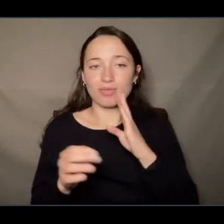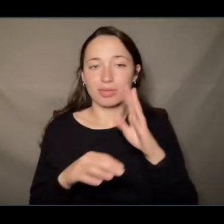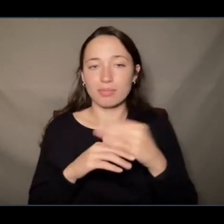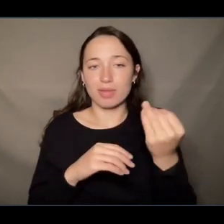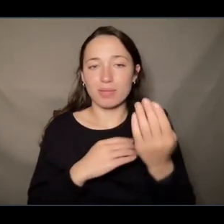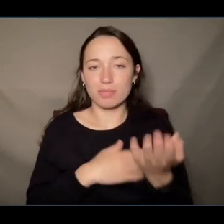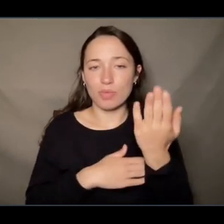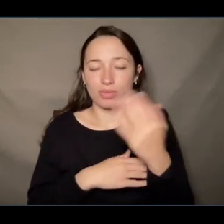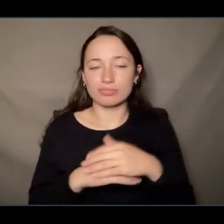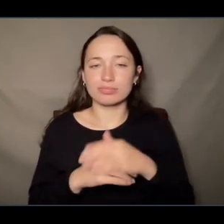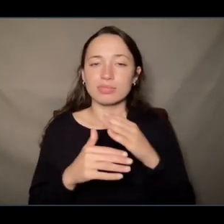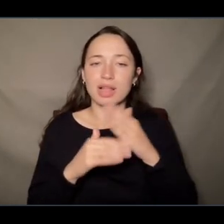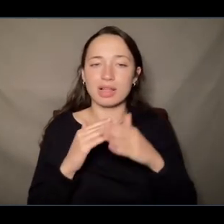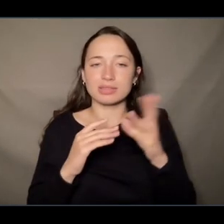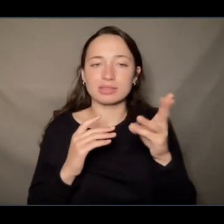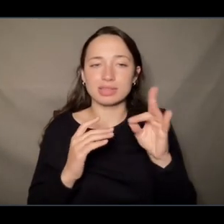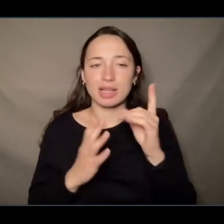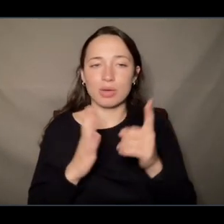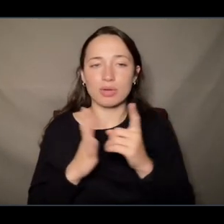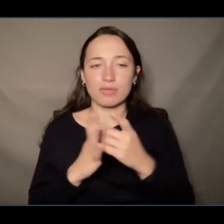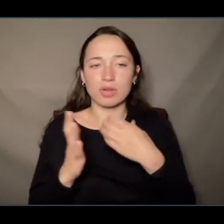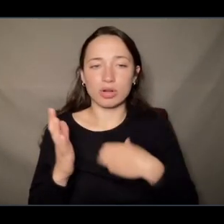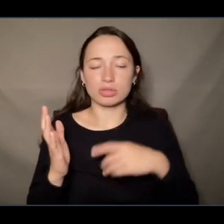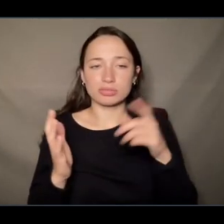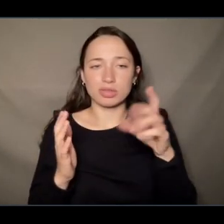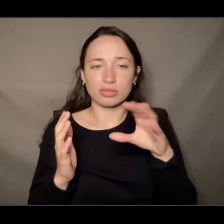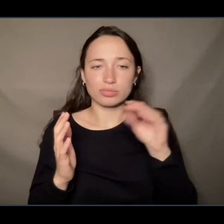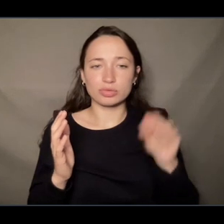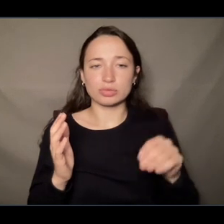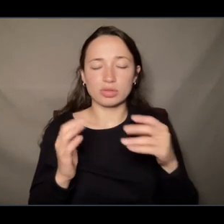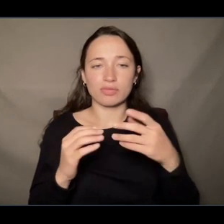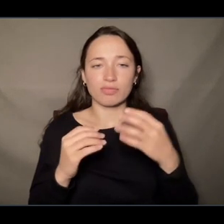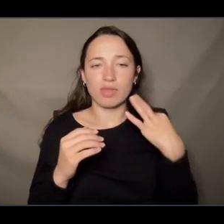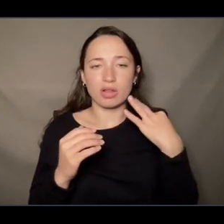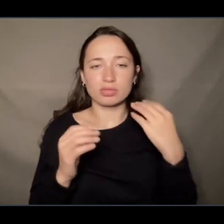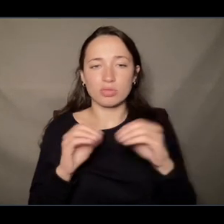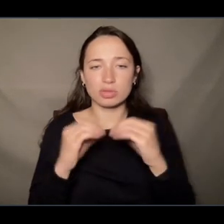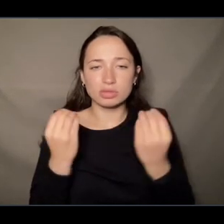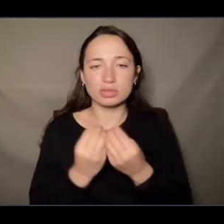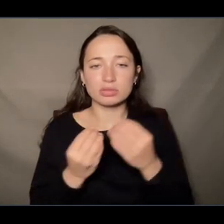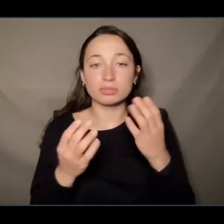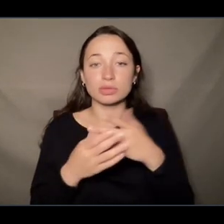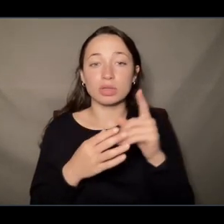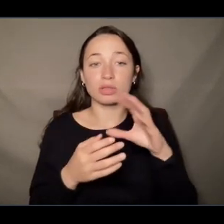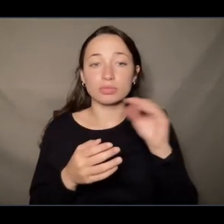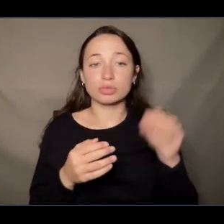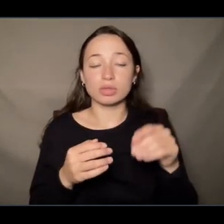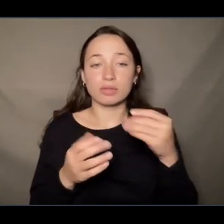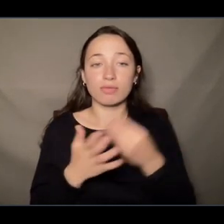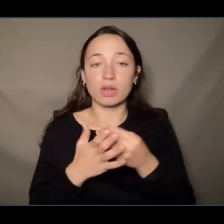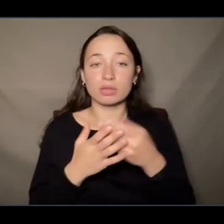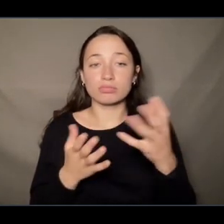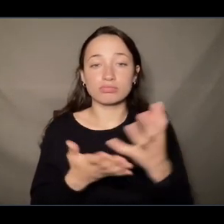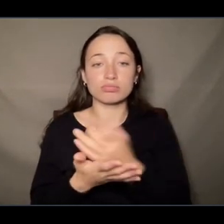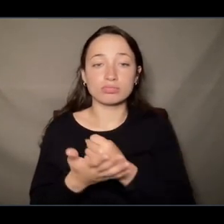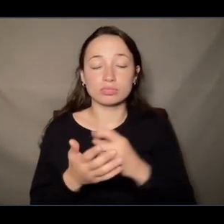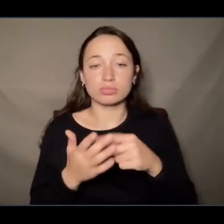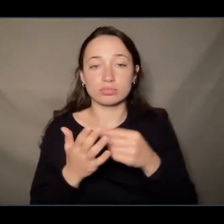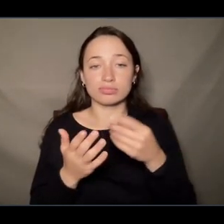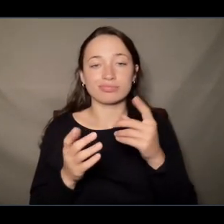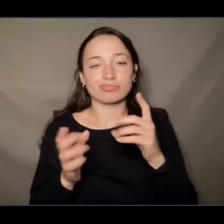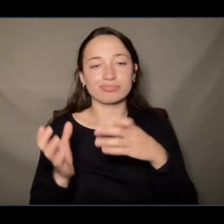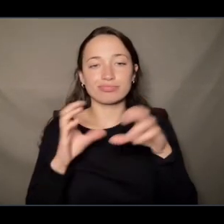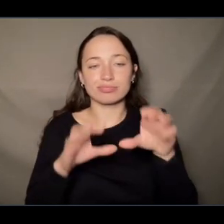morning. And 68 Hours of Hunger is a 100% volunteer organization. We commit 100% of the funds we collect to the purchase of